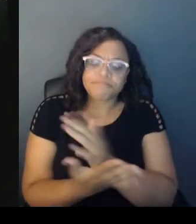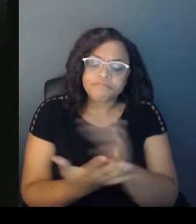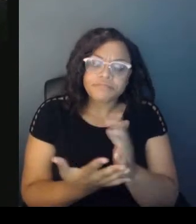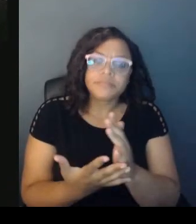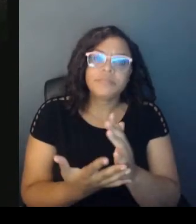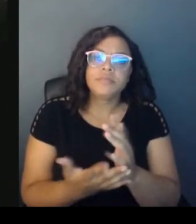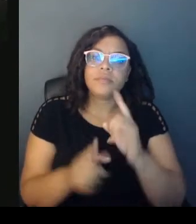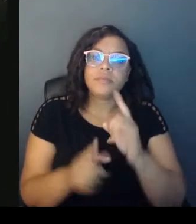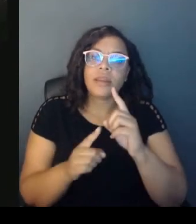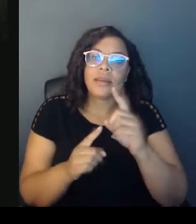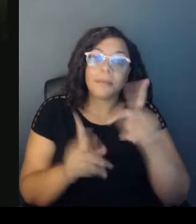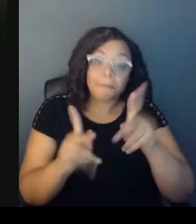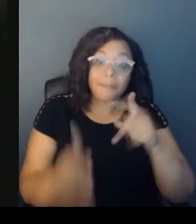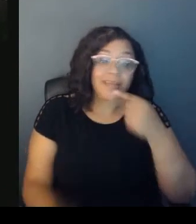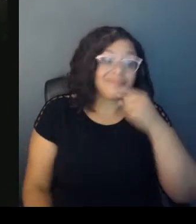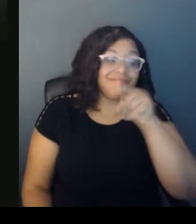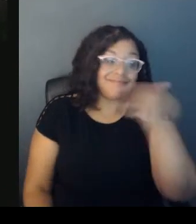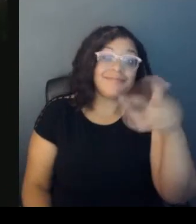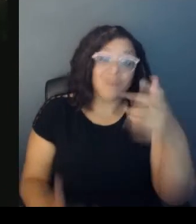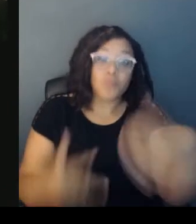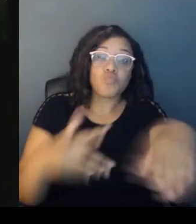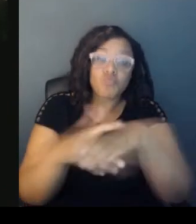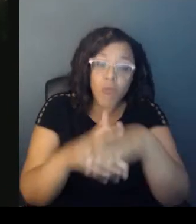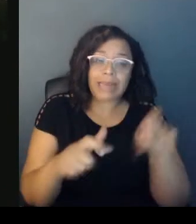of turn away, the need to kind of turn it off for a minute,